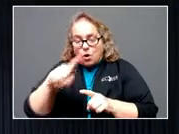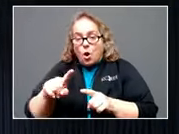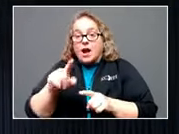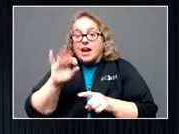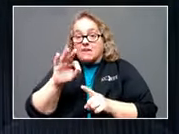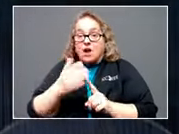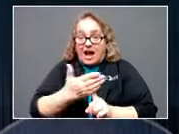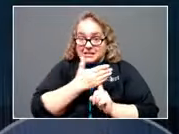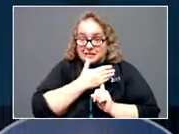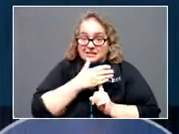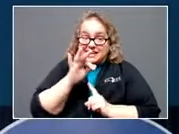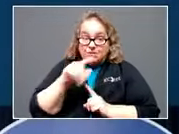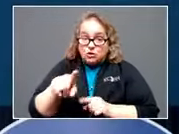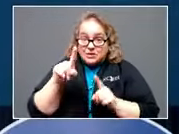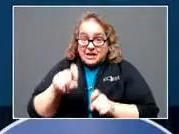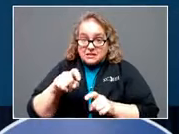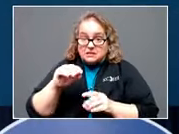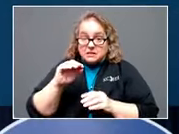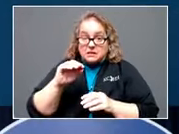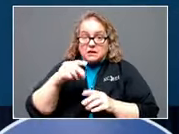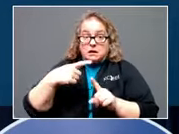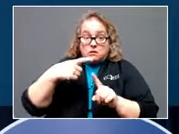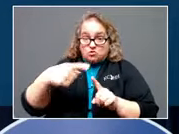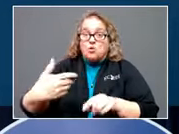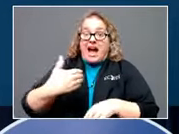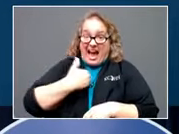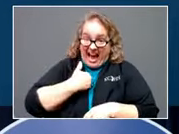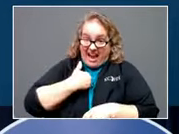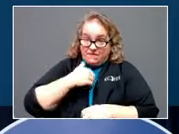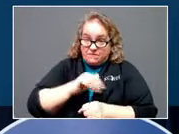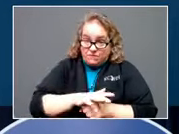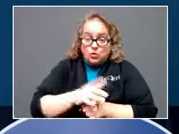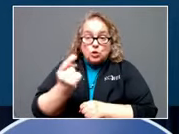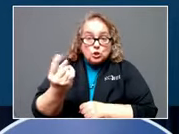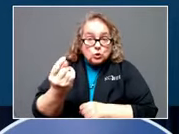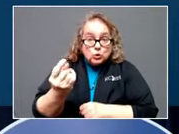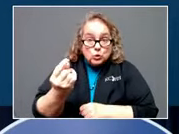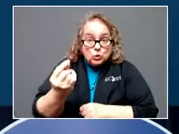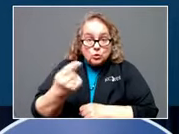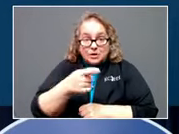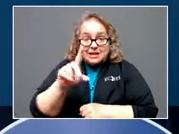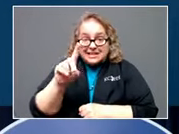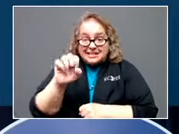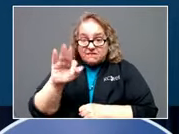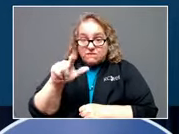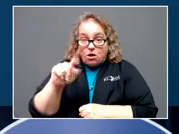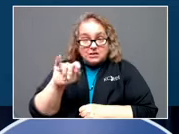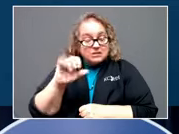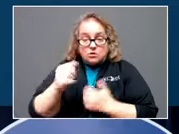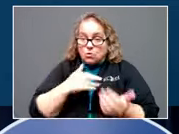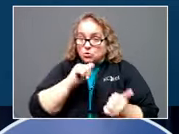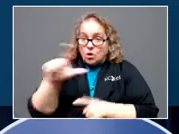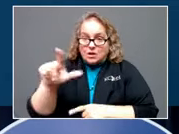should you do? And there's some key numbers you should remember. The default in virtually all of these is 10 days. If you test positive, if you